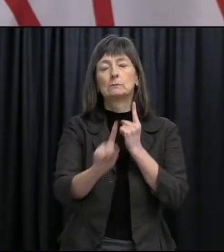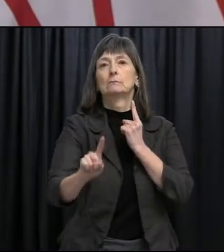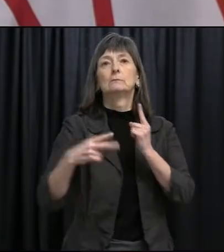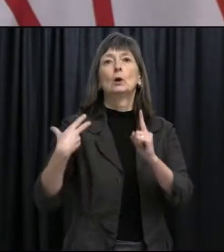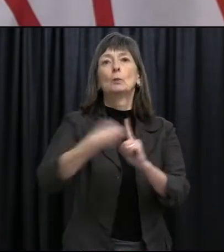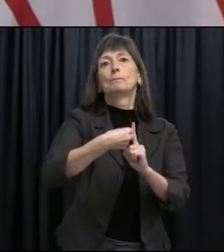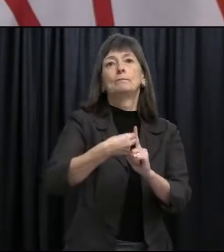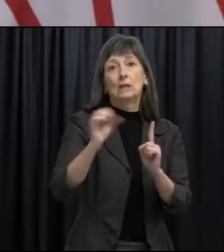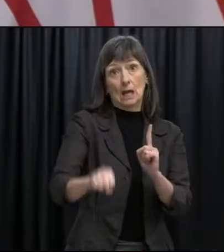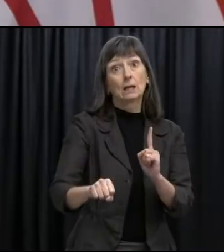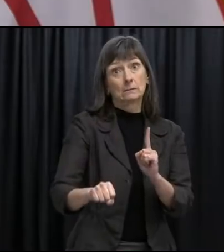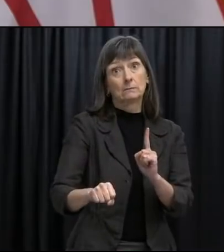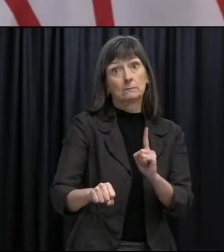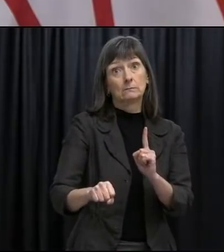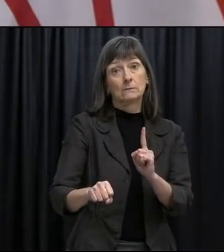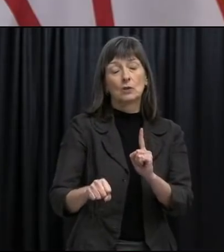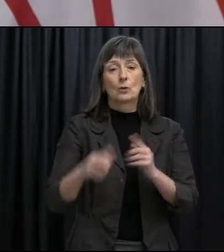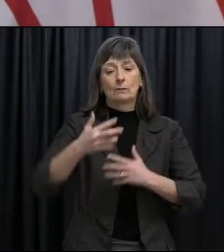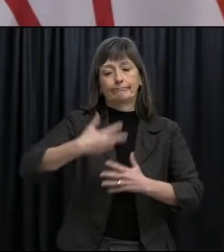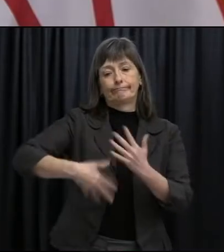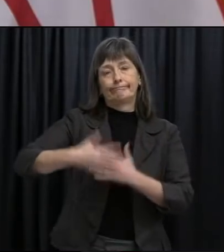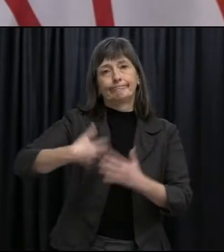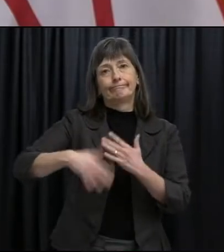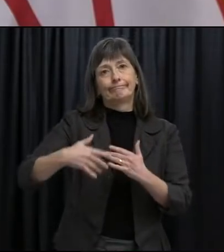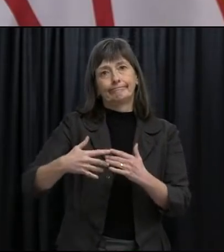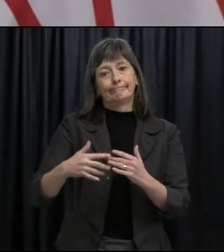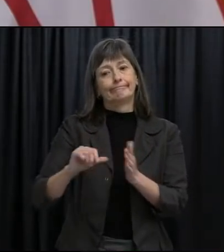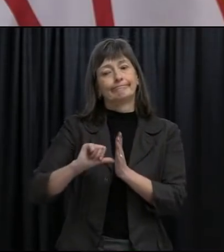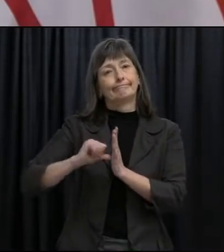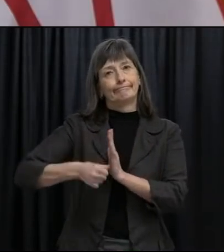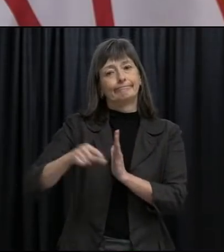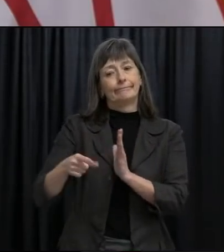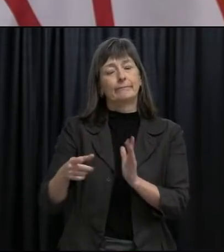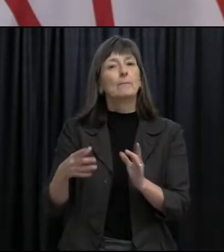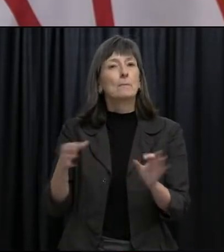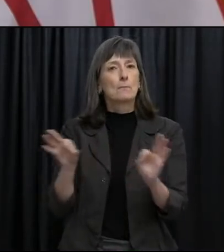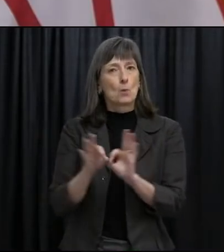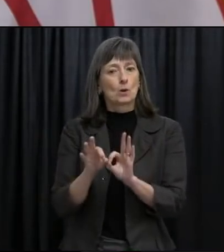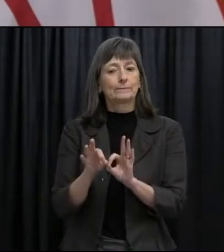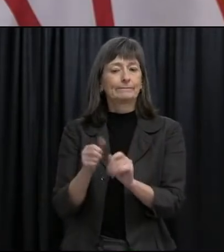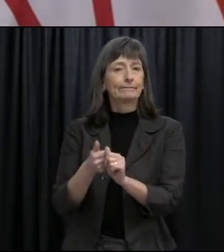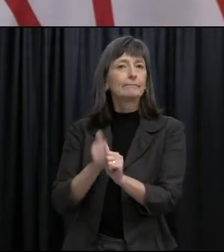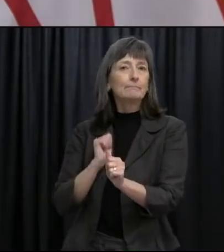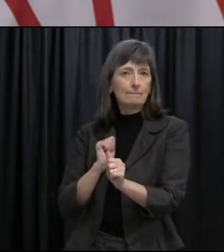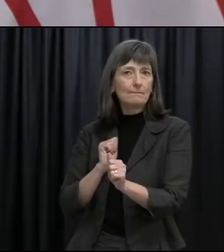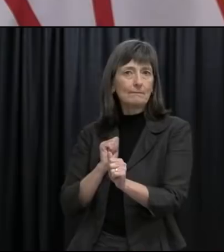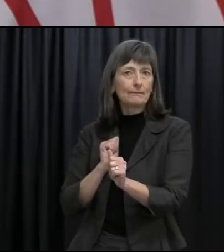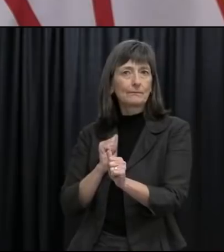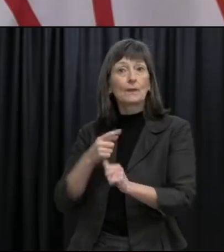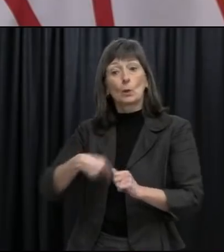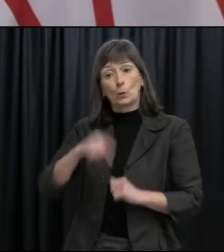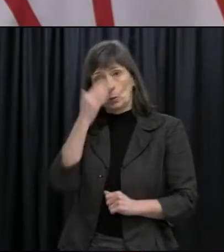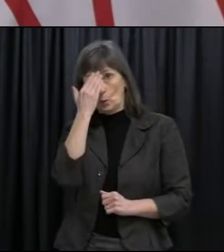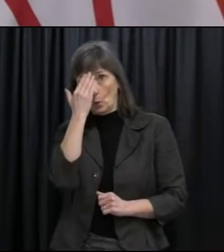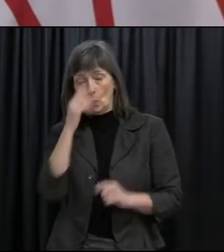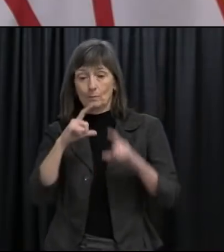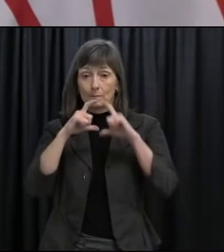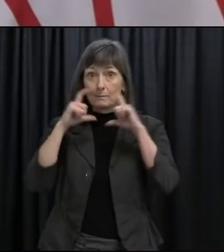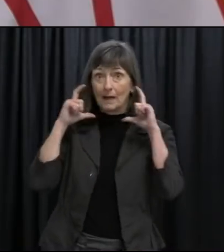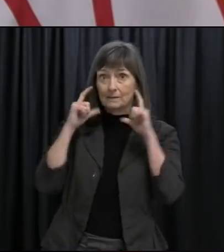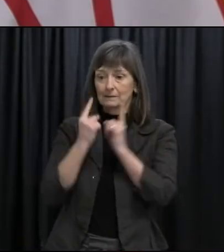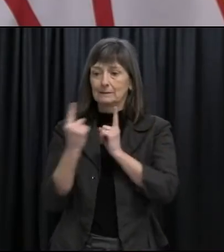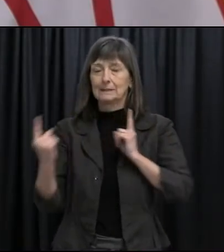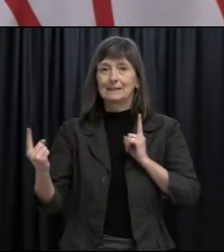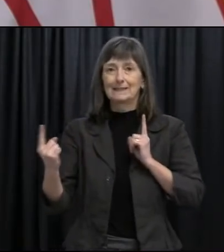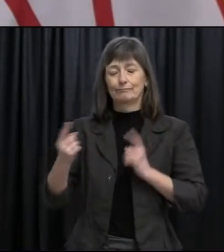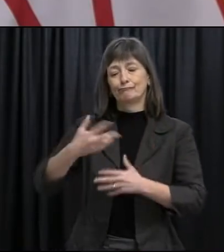these informal gatherings that we worry about the most, because we know that public health measures such as masking and distancing are often not in